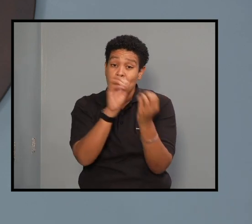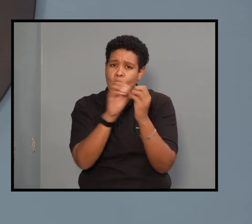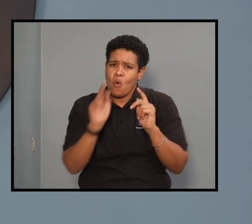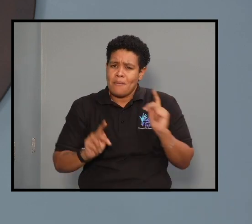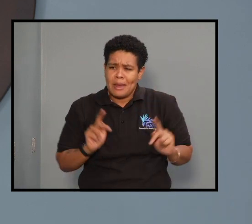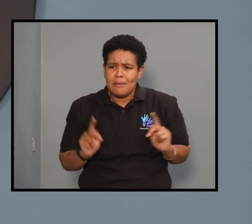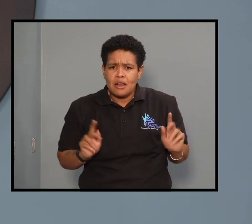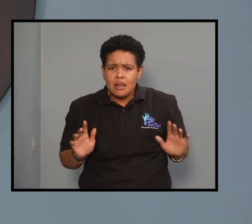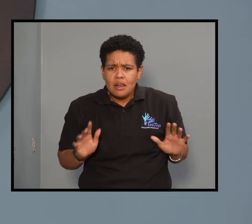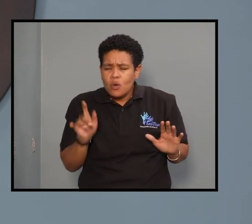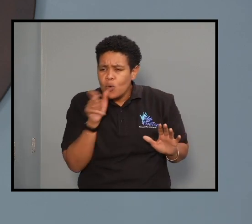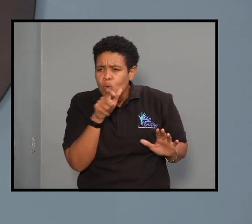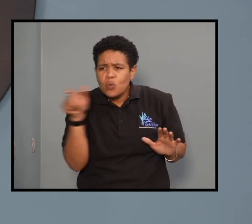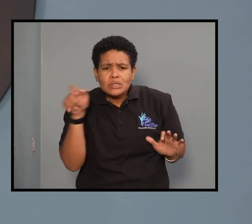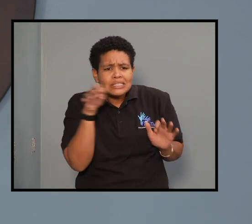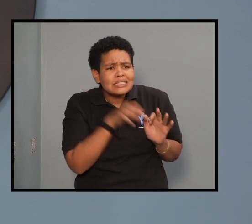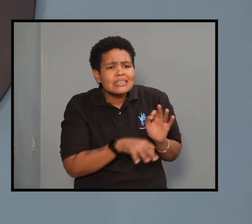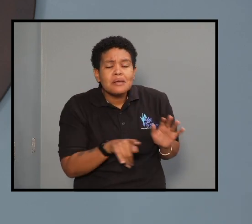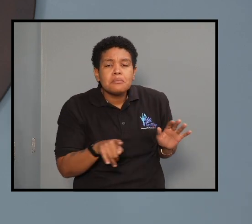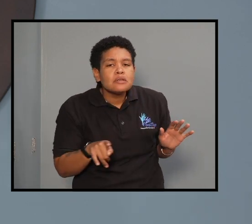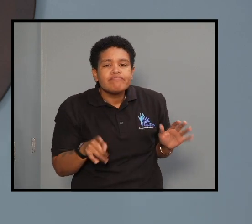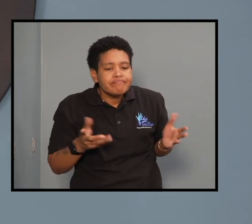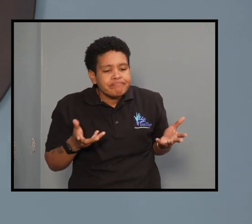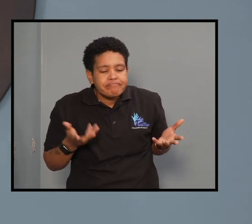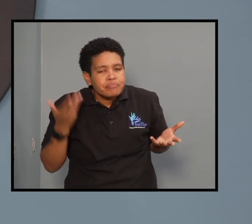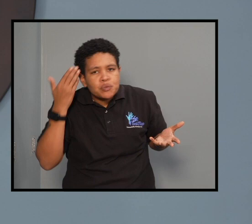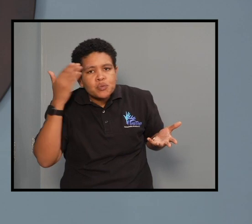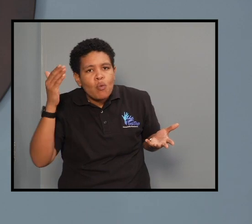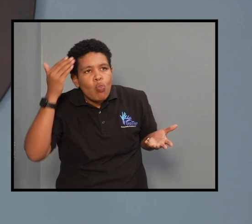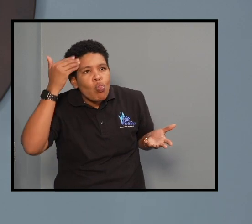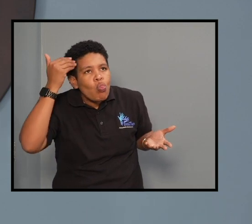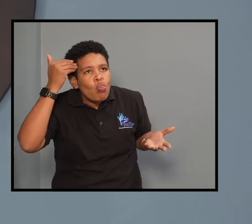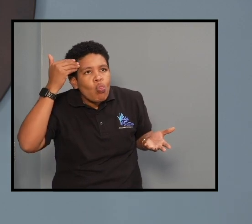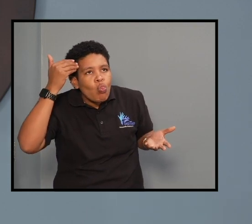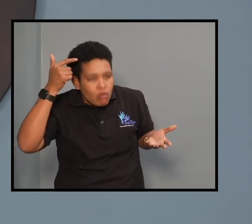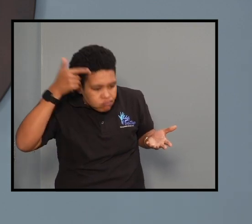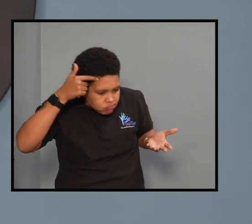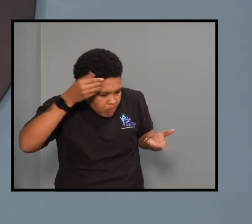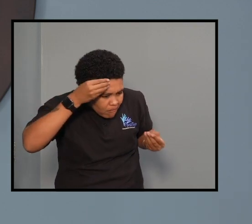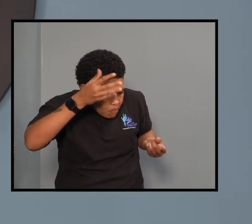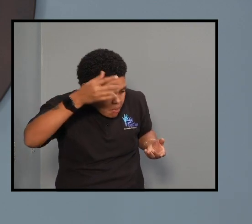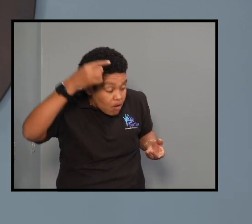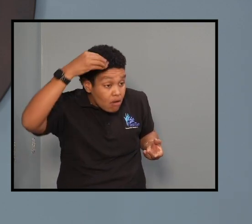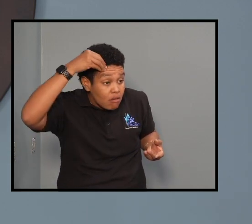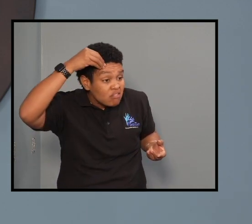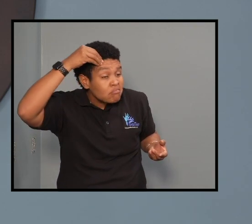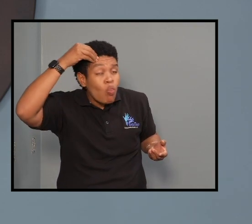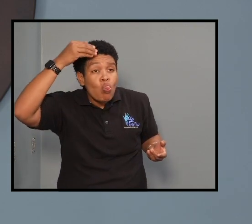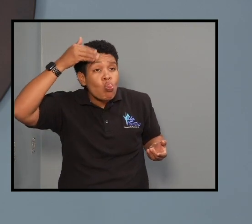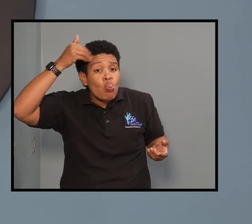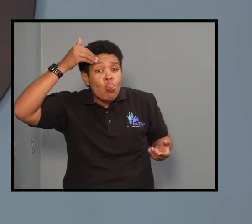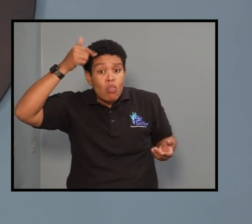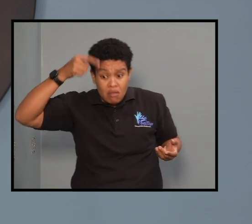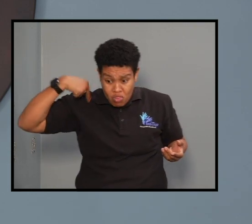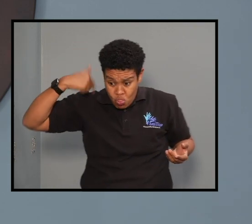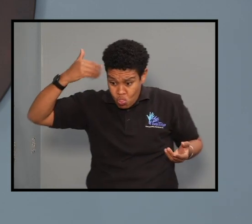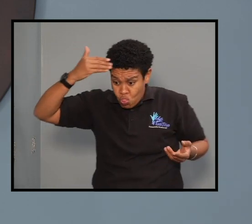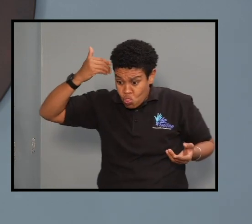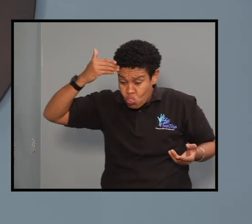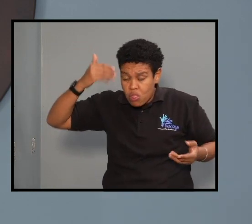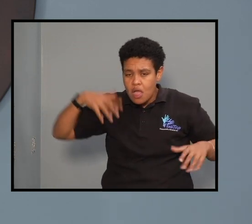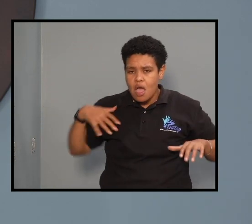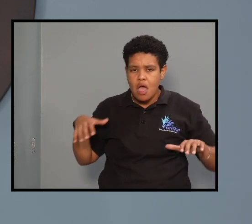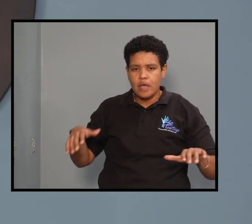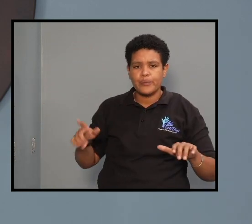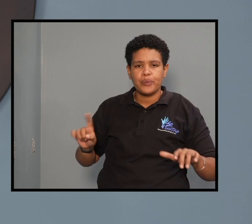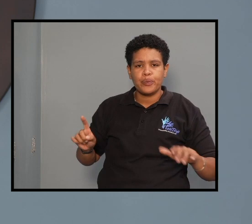persons who simply just do not know, and that lack of knowledge leads to a lack of action